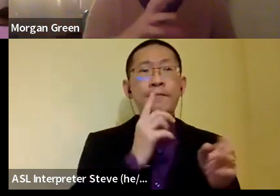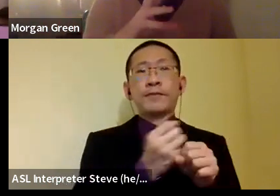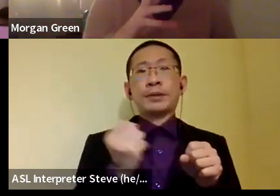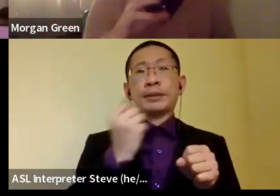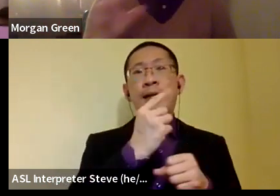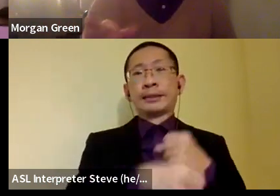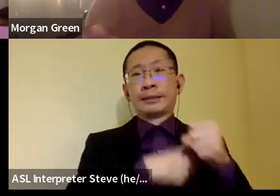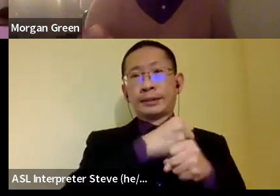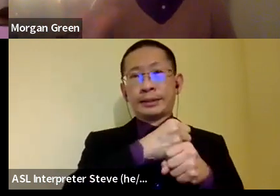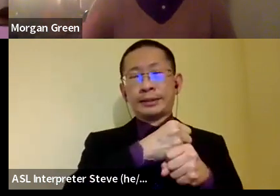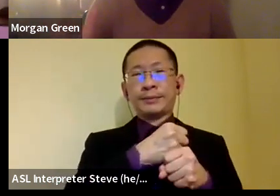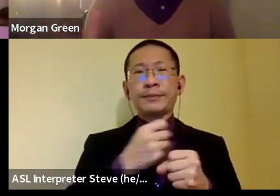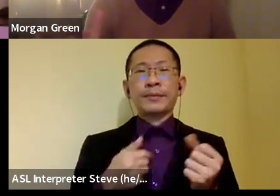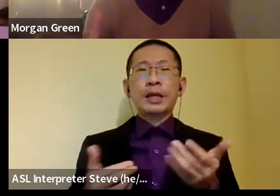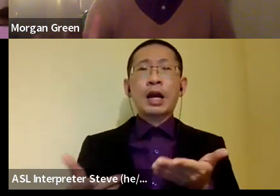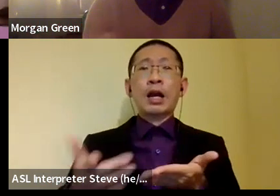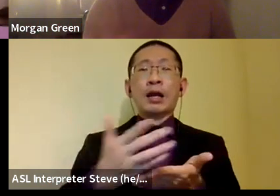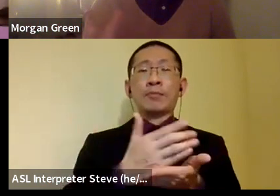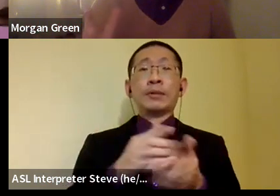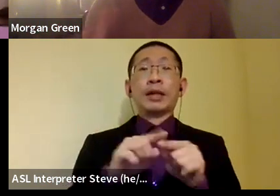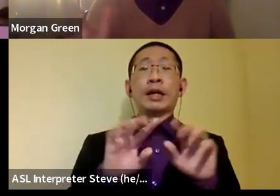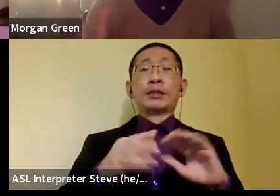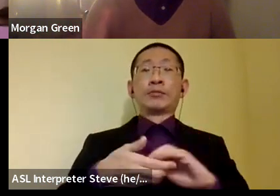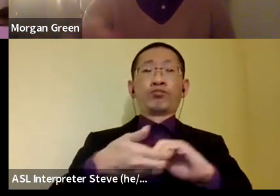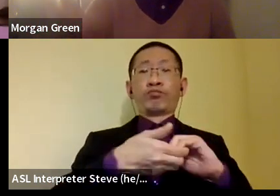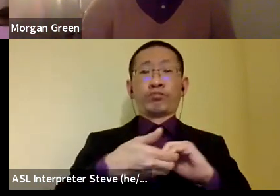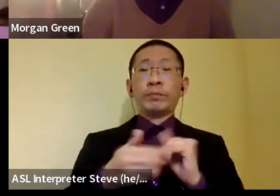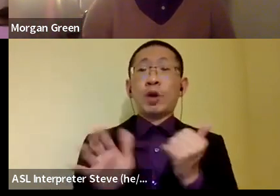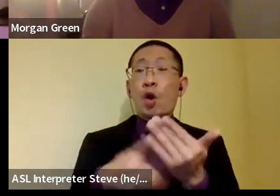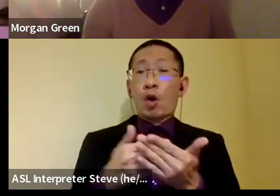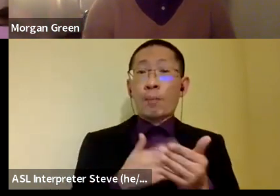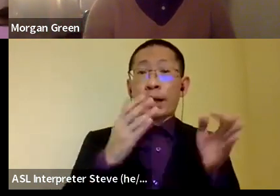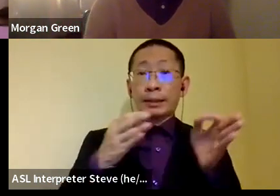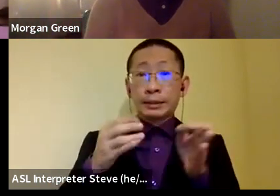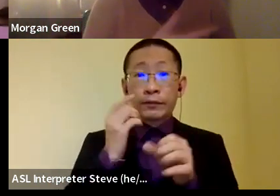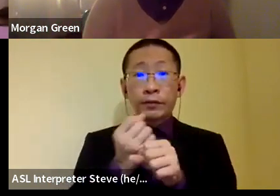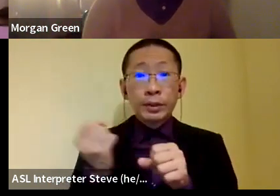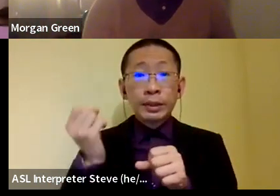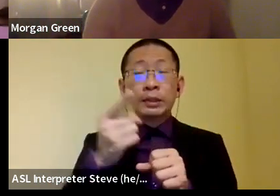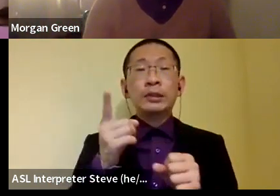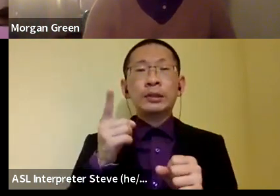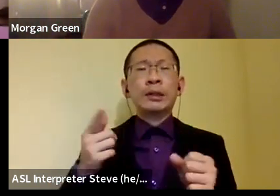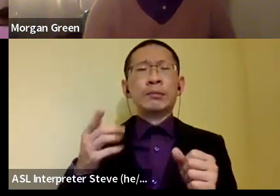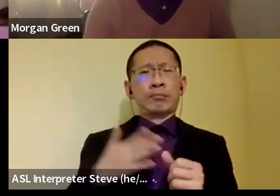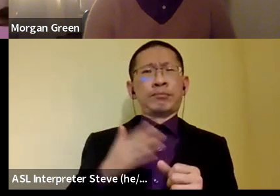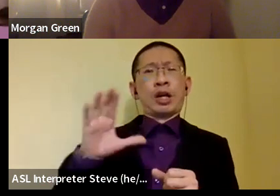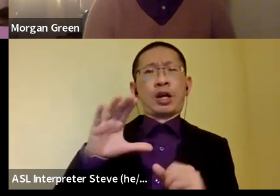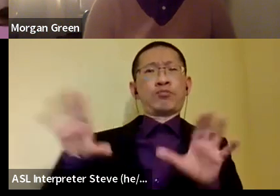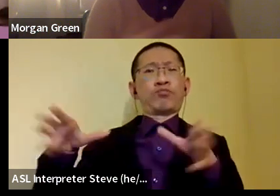I'm curating collaboratively. So all the decisions I will make about next season will be made with my